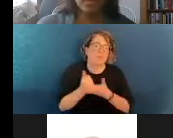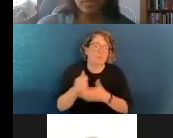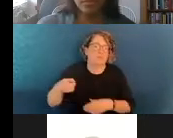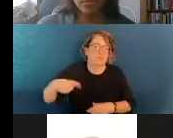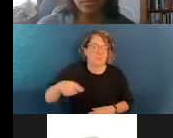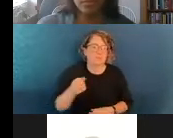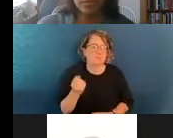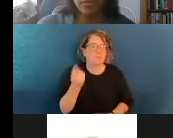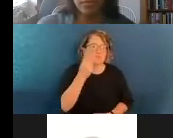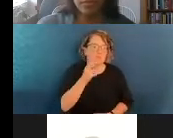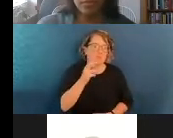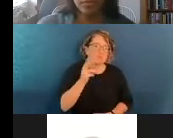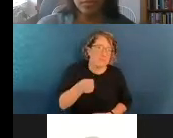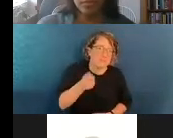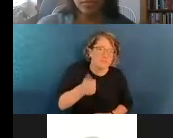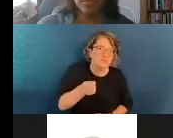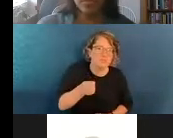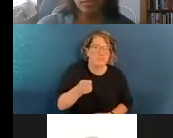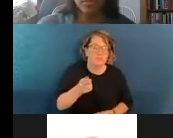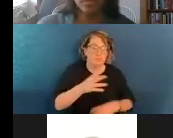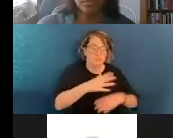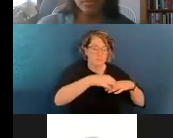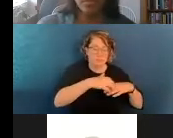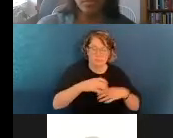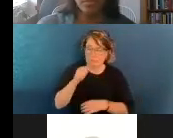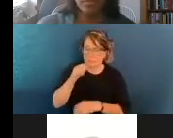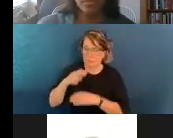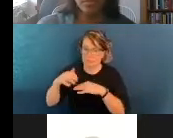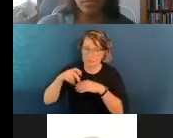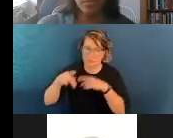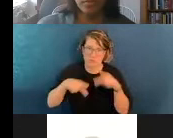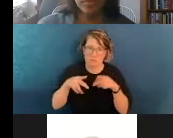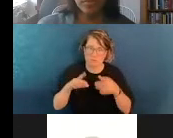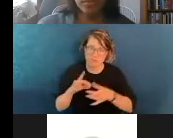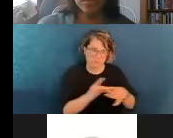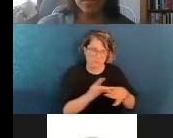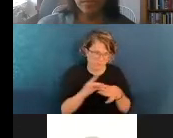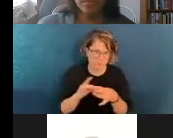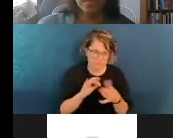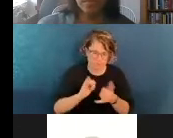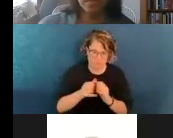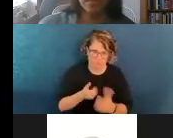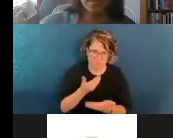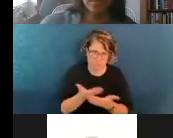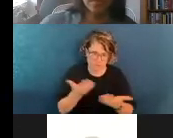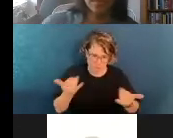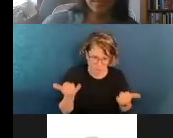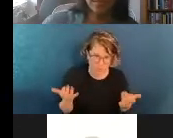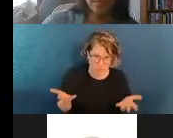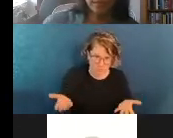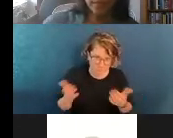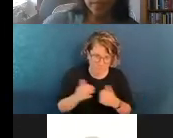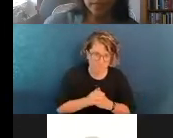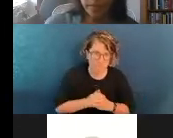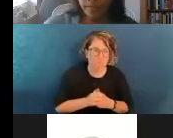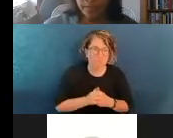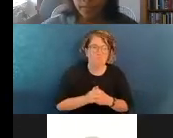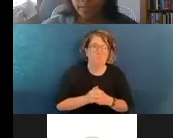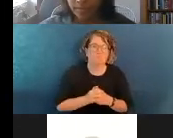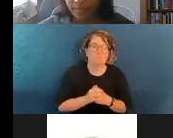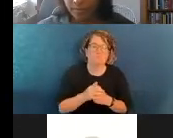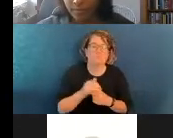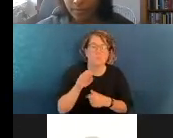non-Indigenous relationships in order to understand how we got to where we are today. We also introduce in this module the